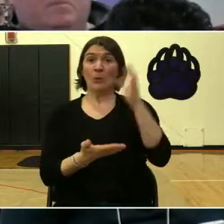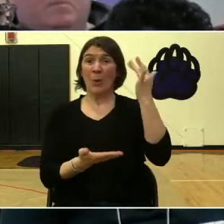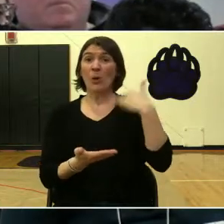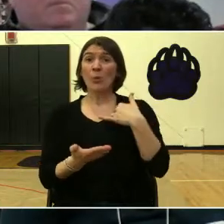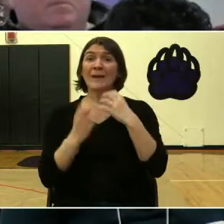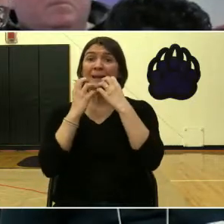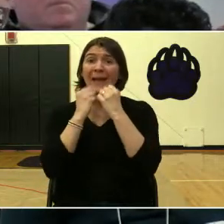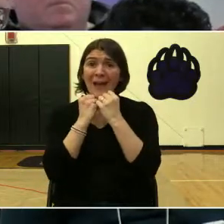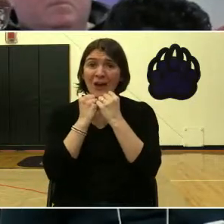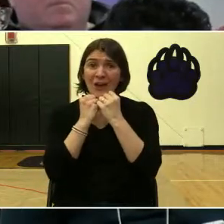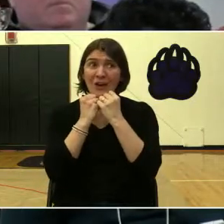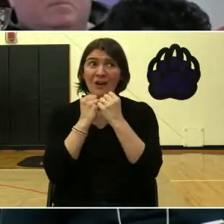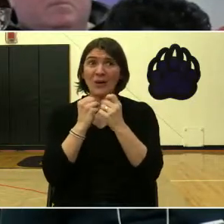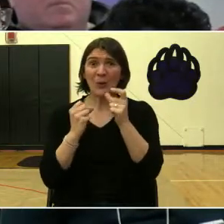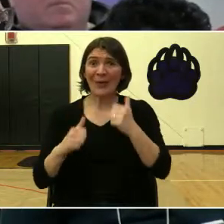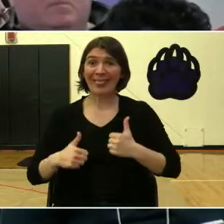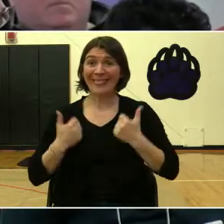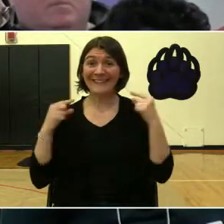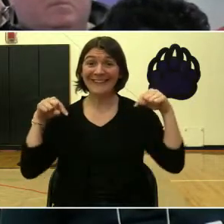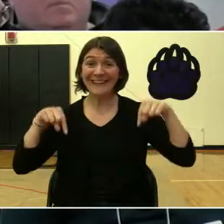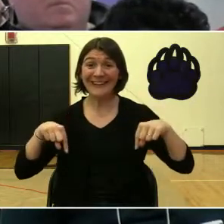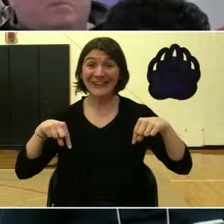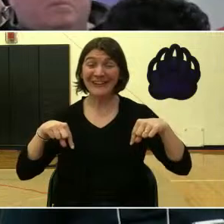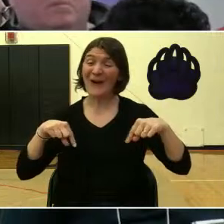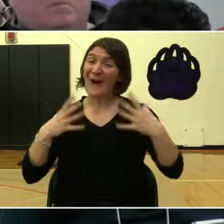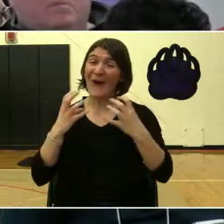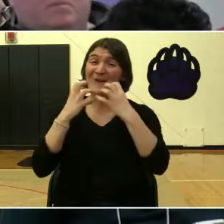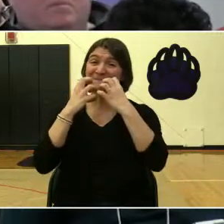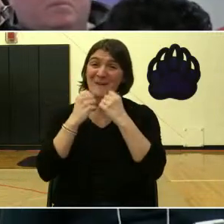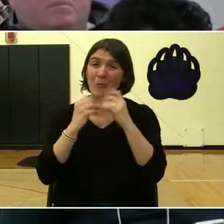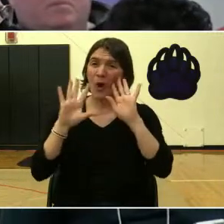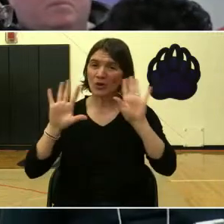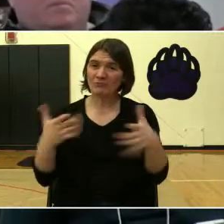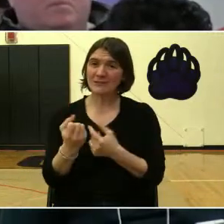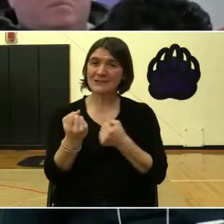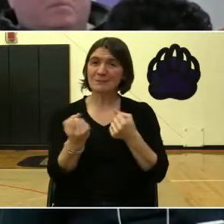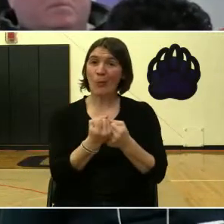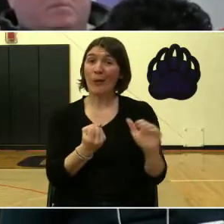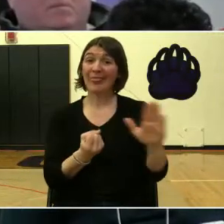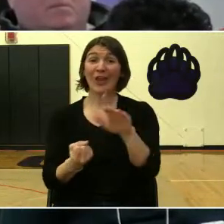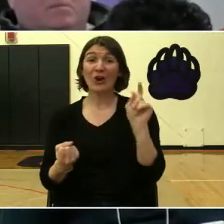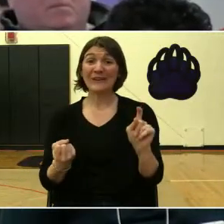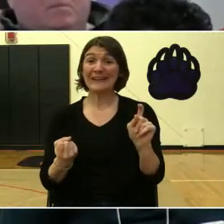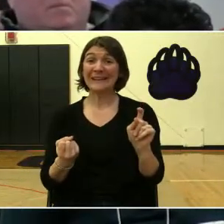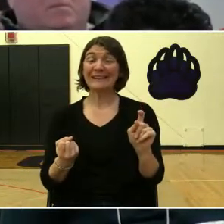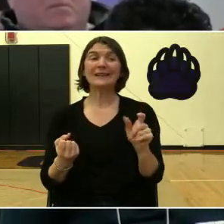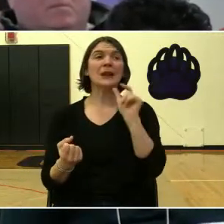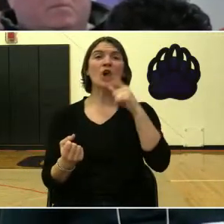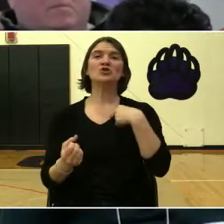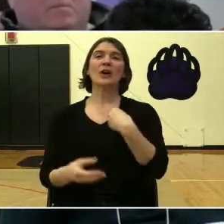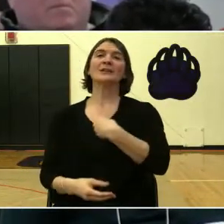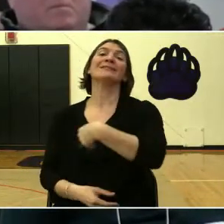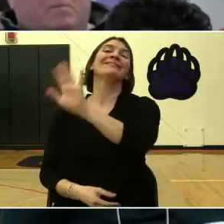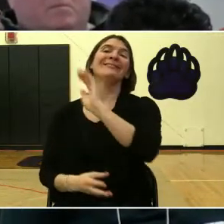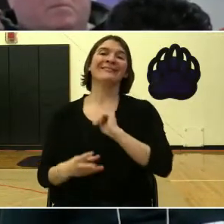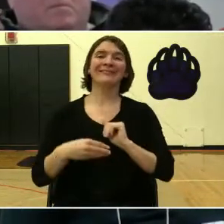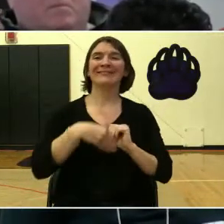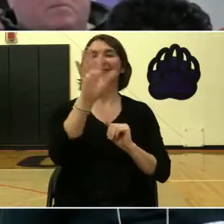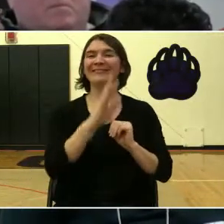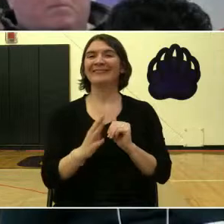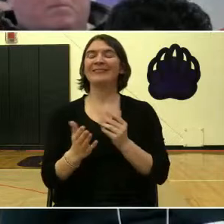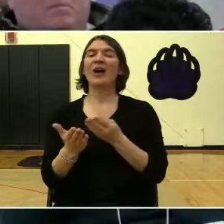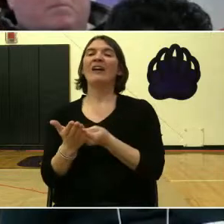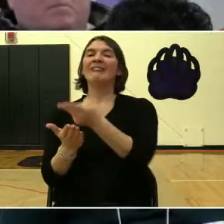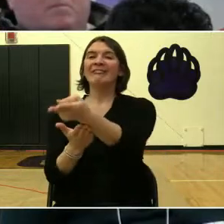care about the people that live in our town this is not some kind of a of a